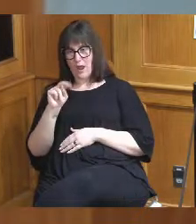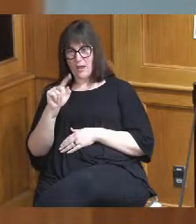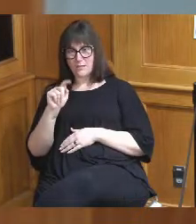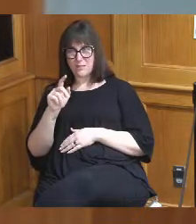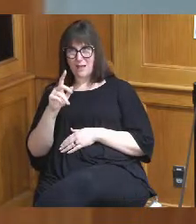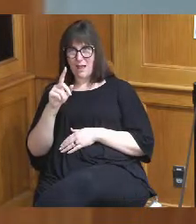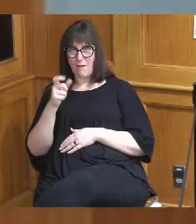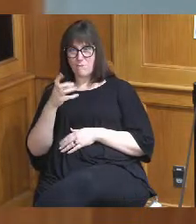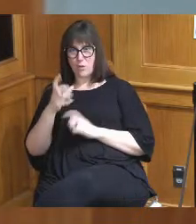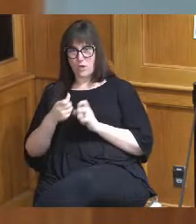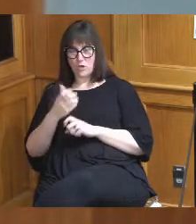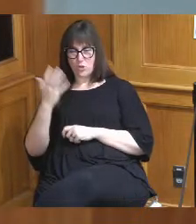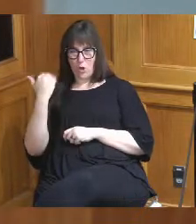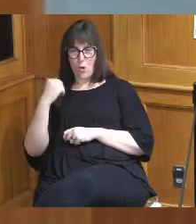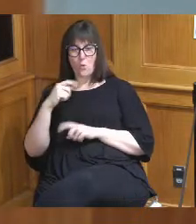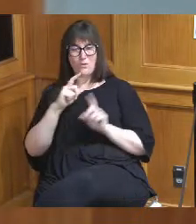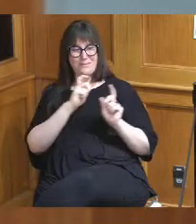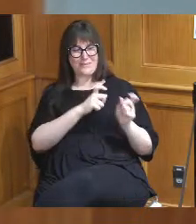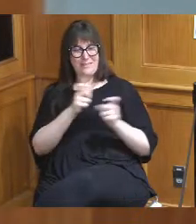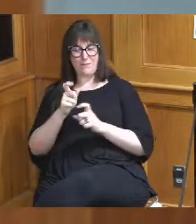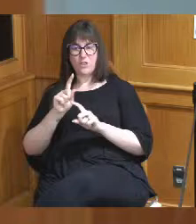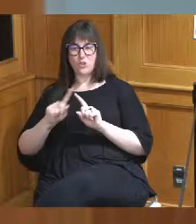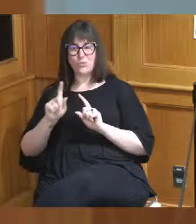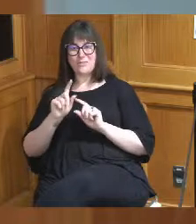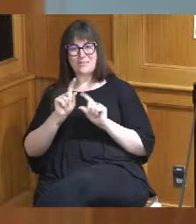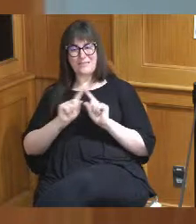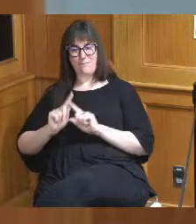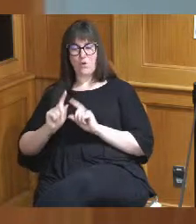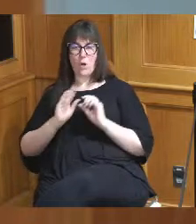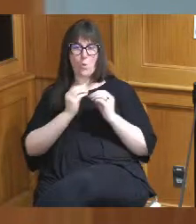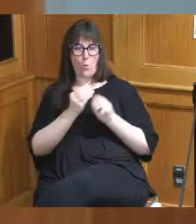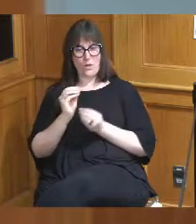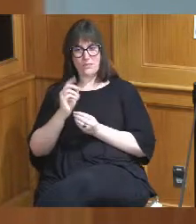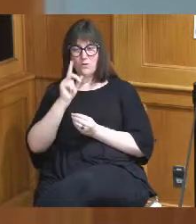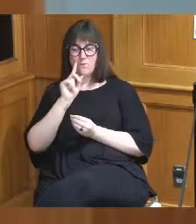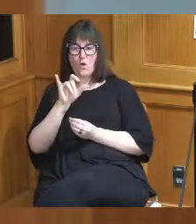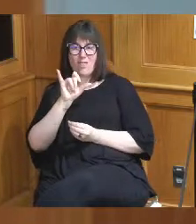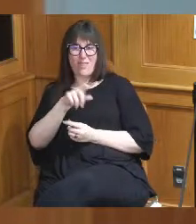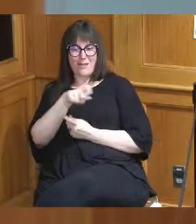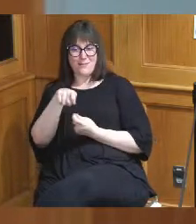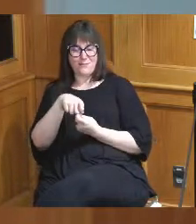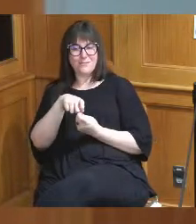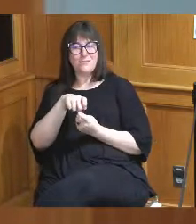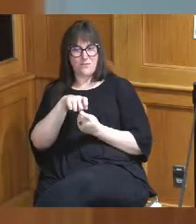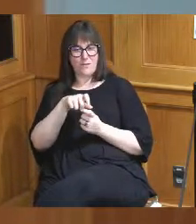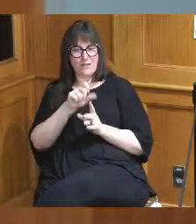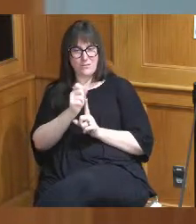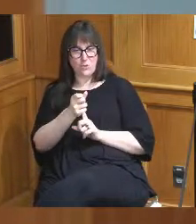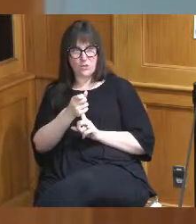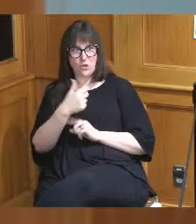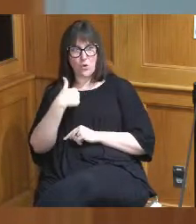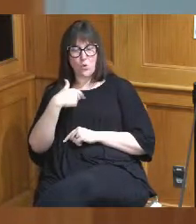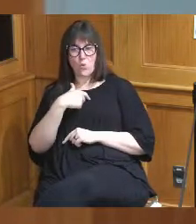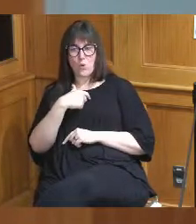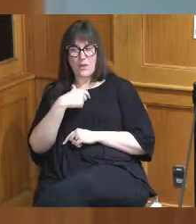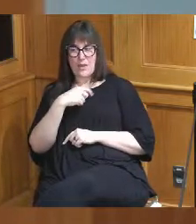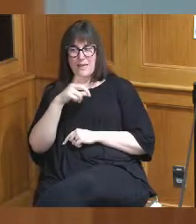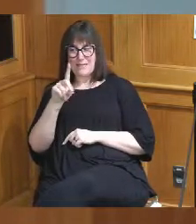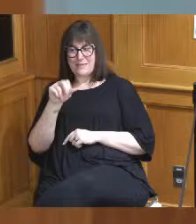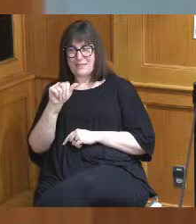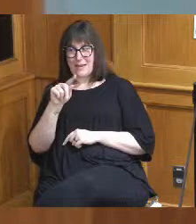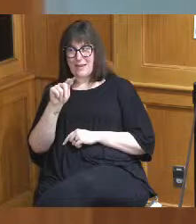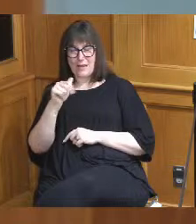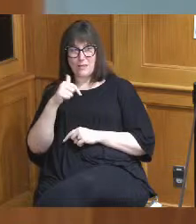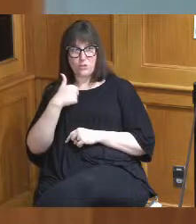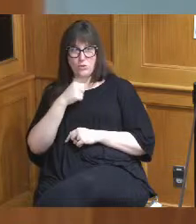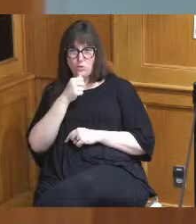believe, 14 different organizations to answer that particular question. We don't have the data yet on that. They were getting